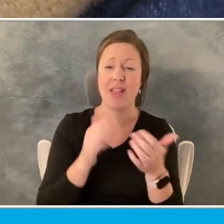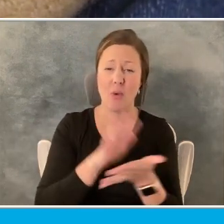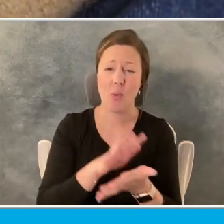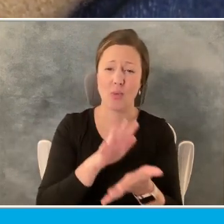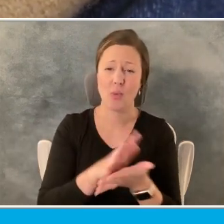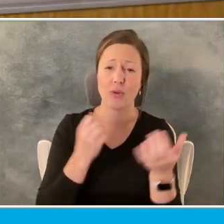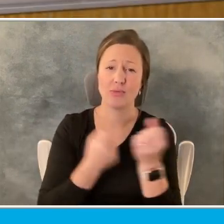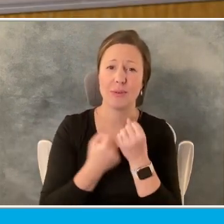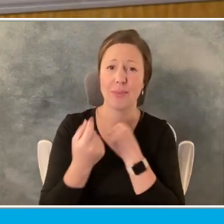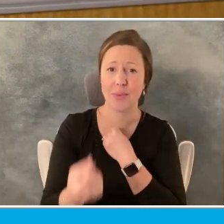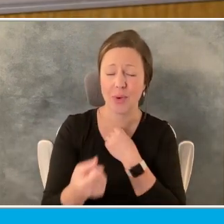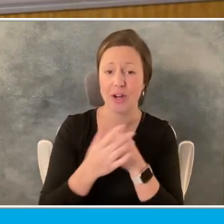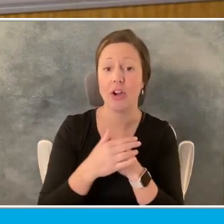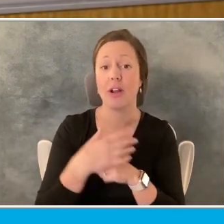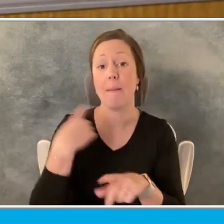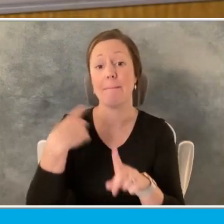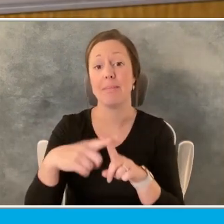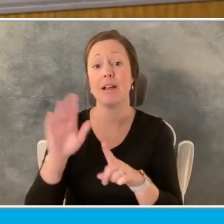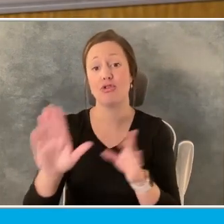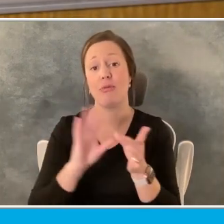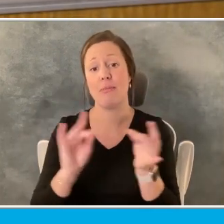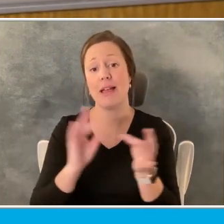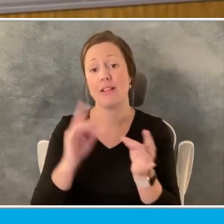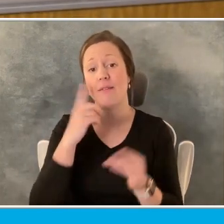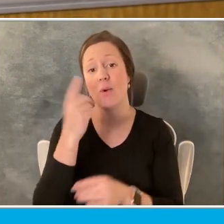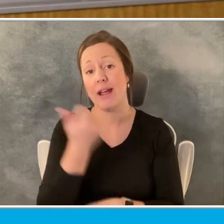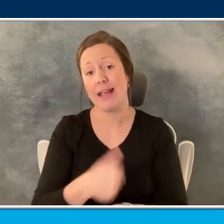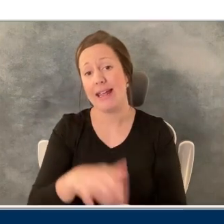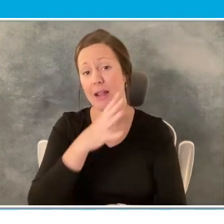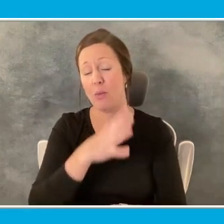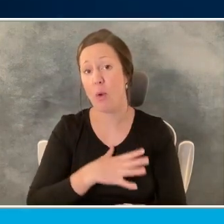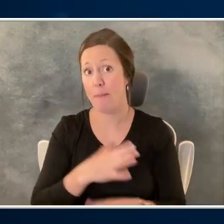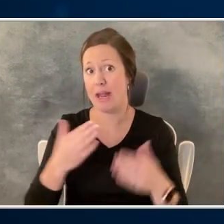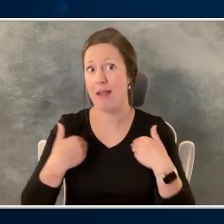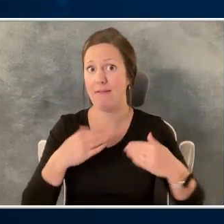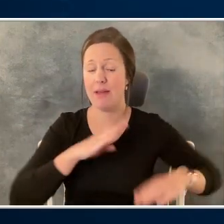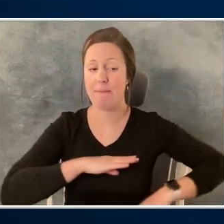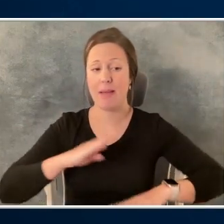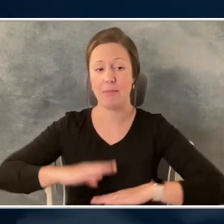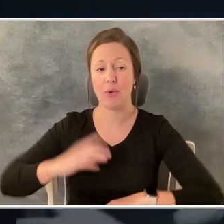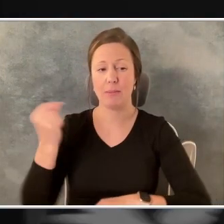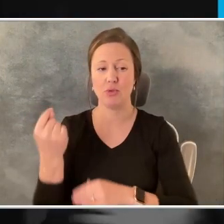her, plus her message for any woman getting a mammogram. Tuesday at 8.